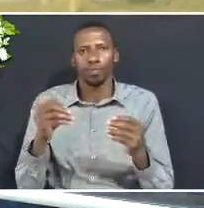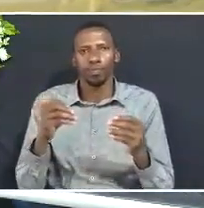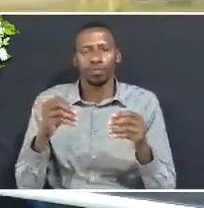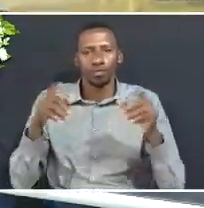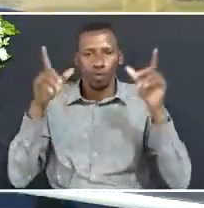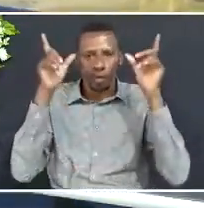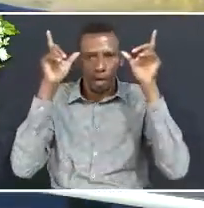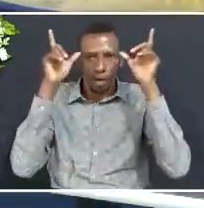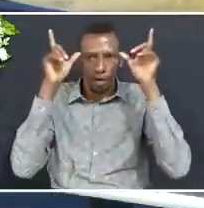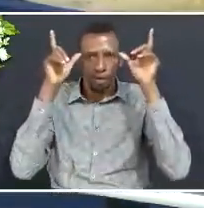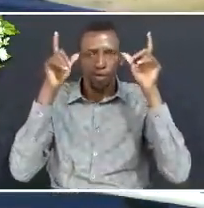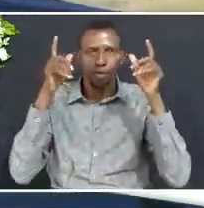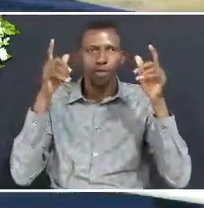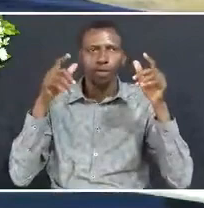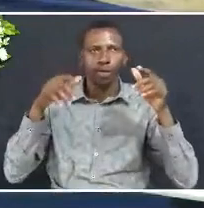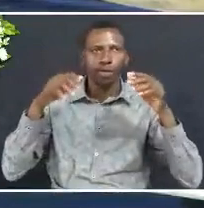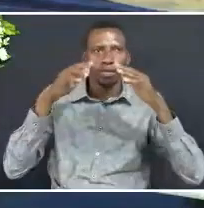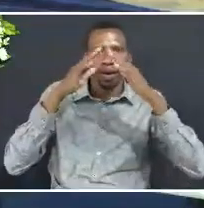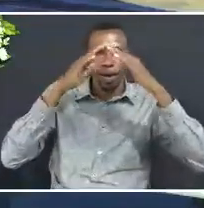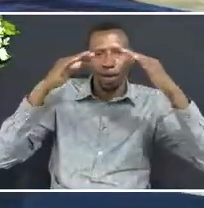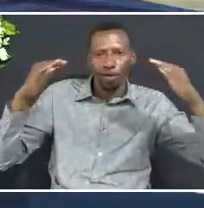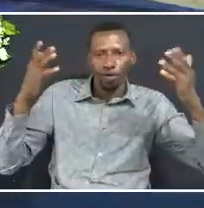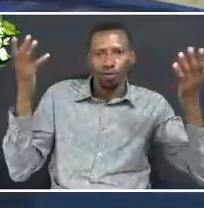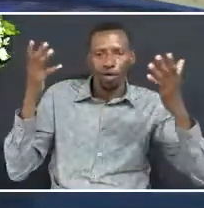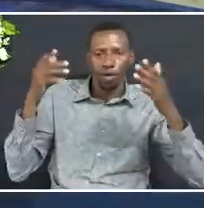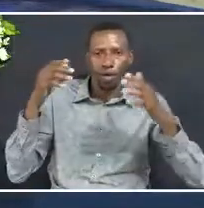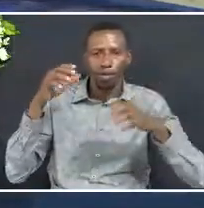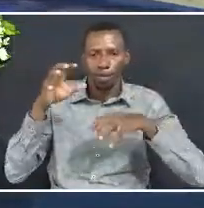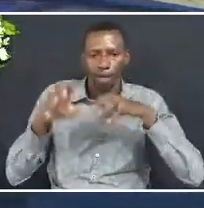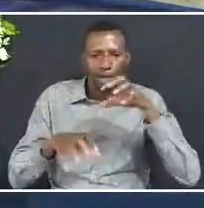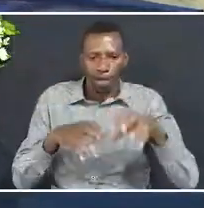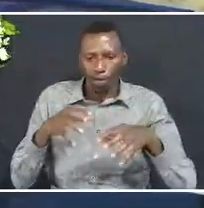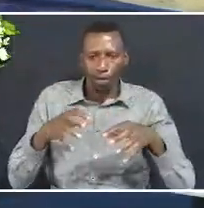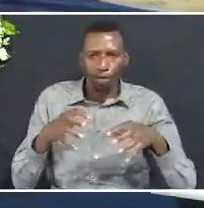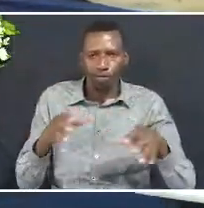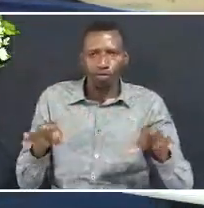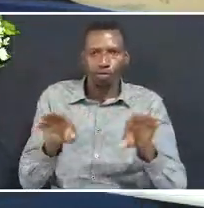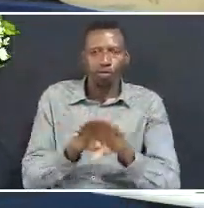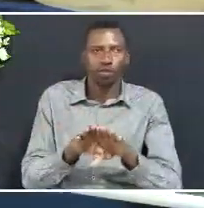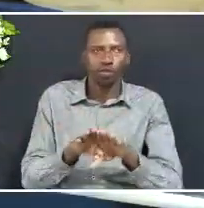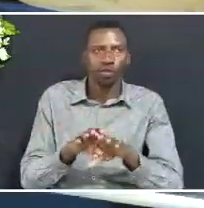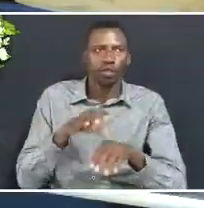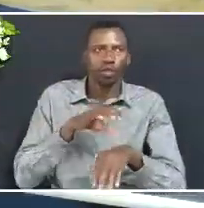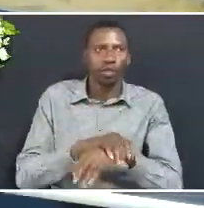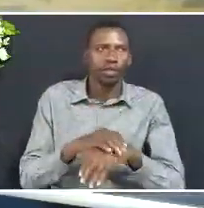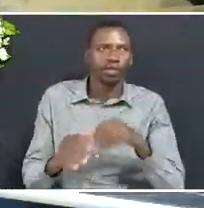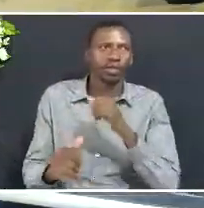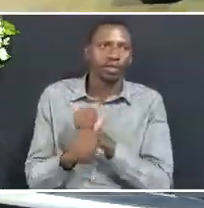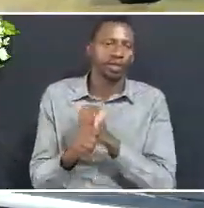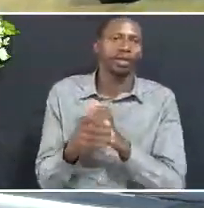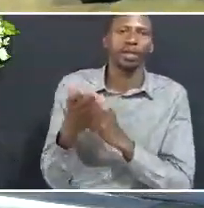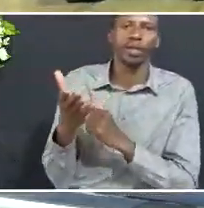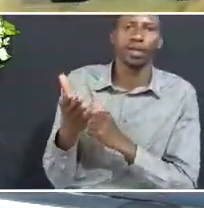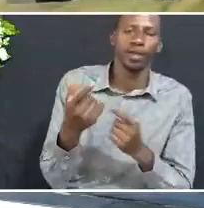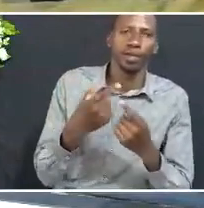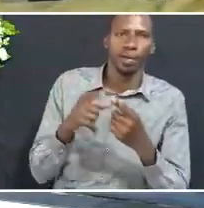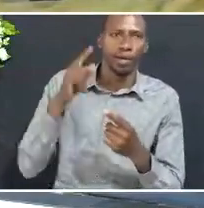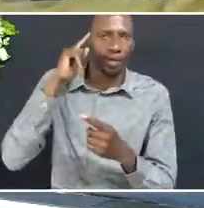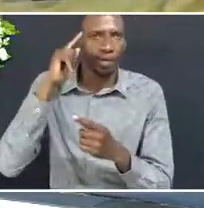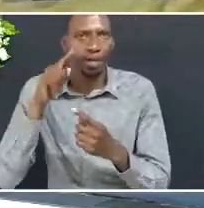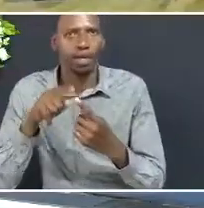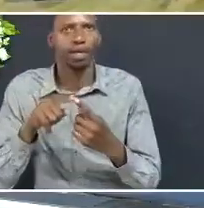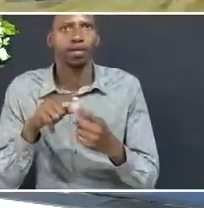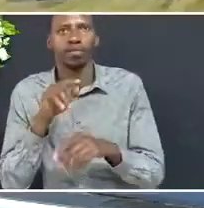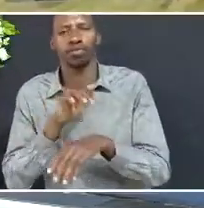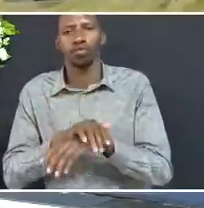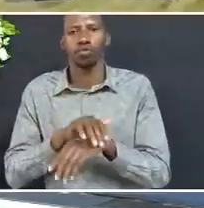shed where the animals were enclosed, he found himself in danger. But the intention was good. He wanted